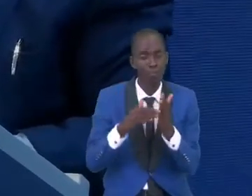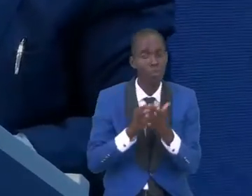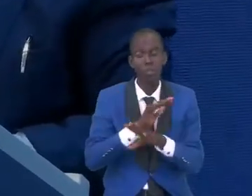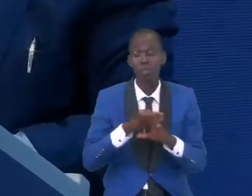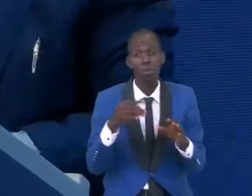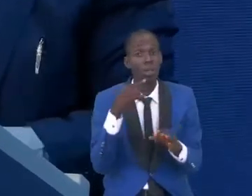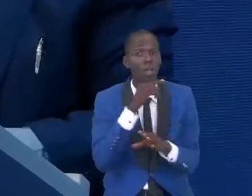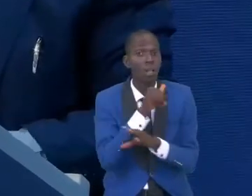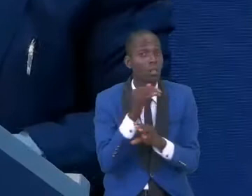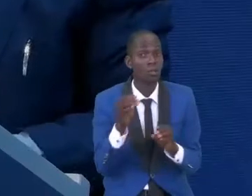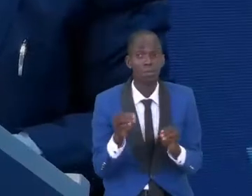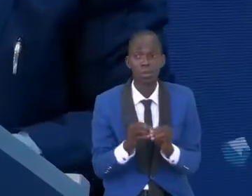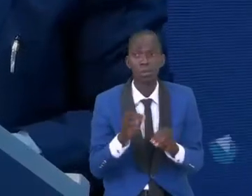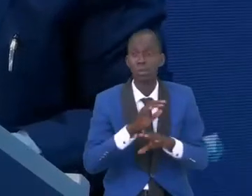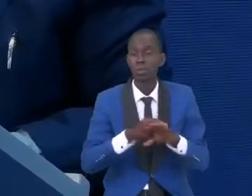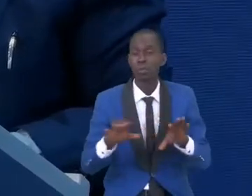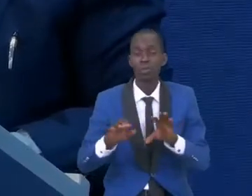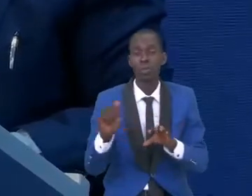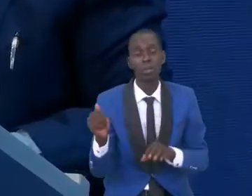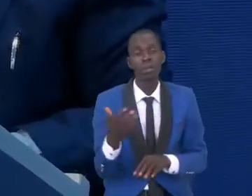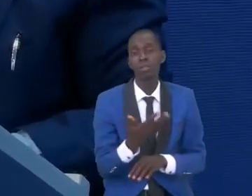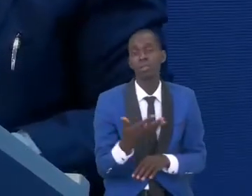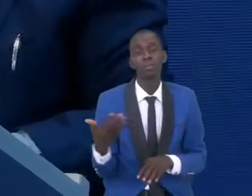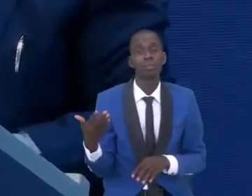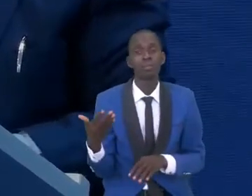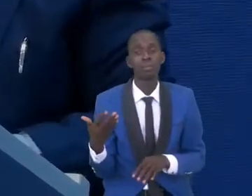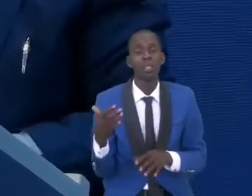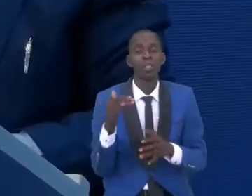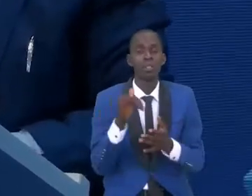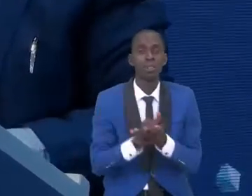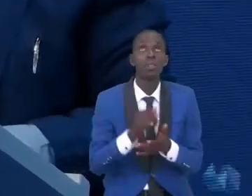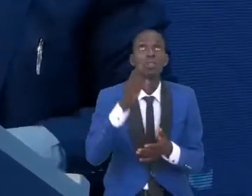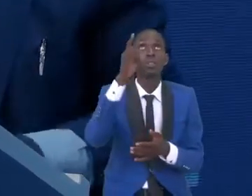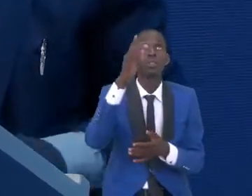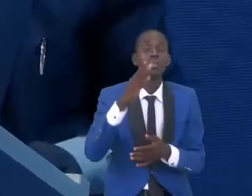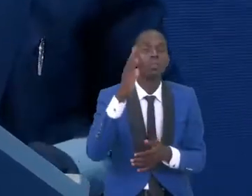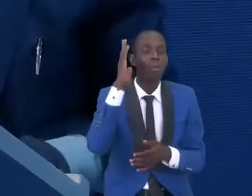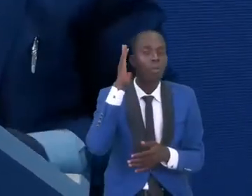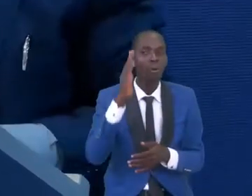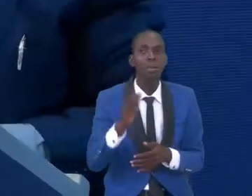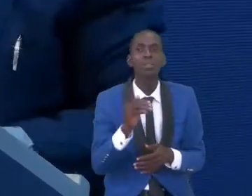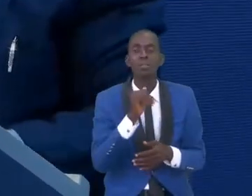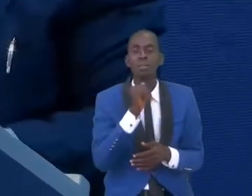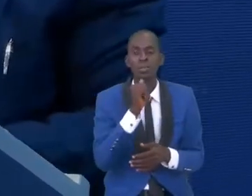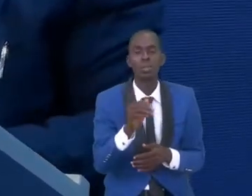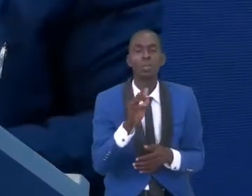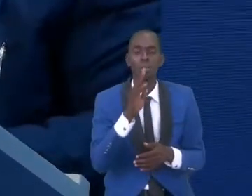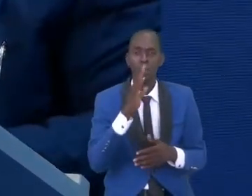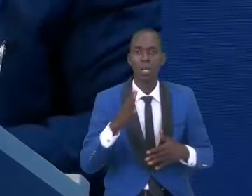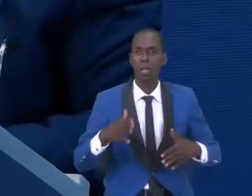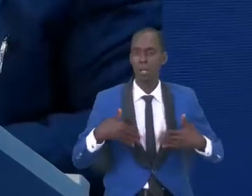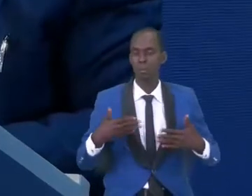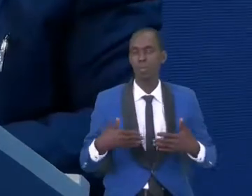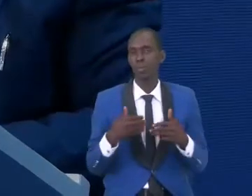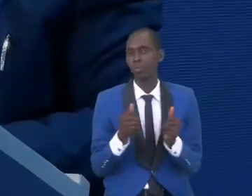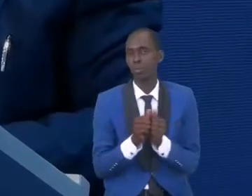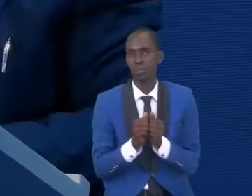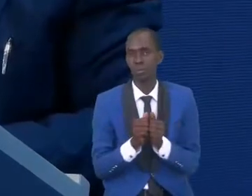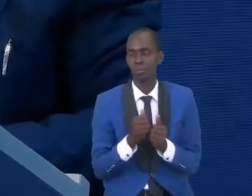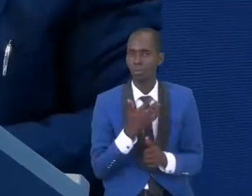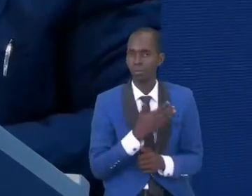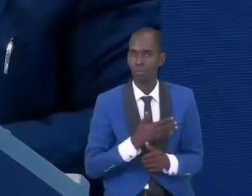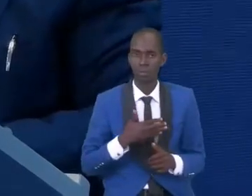do anything that God will not be happy with. You